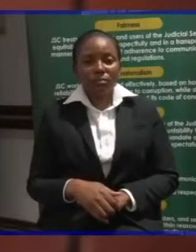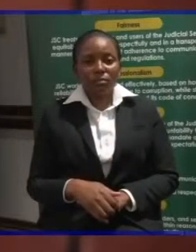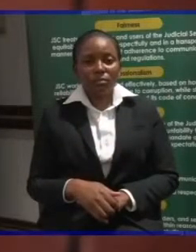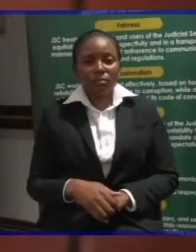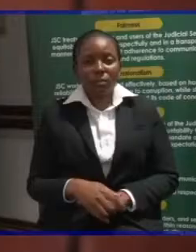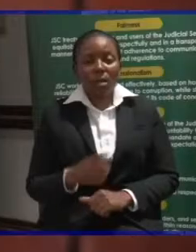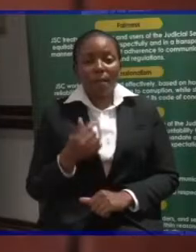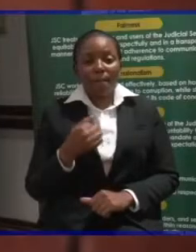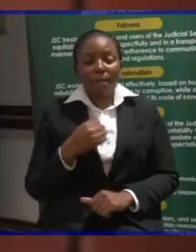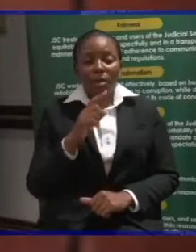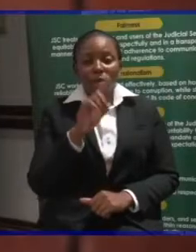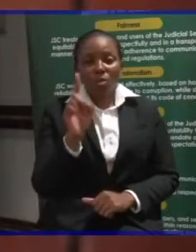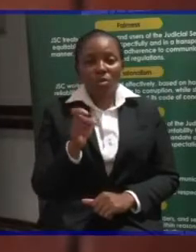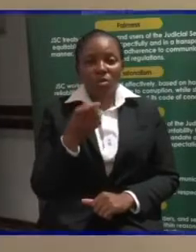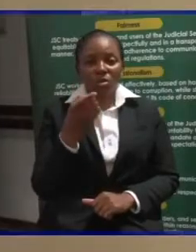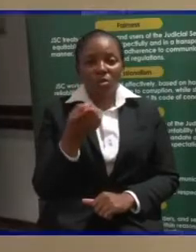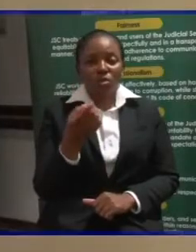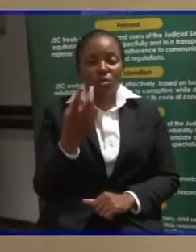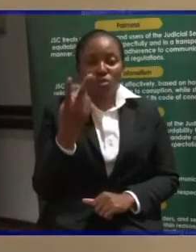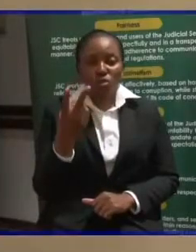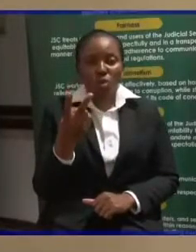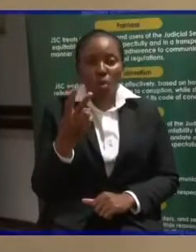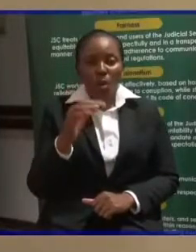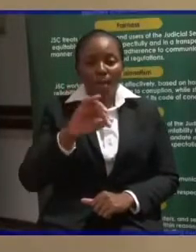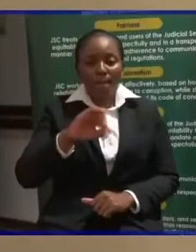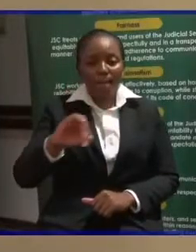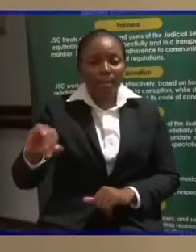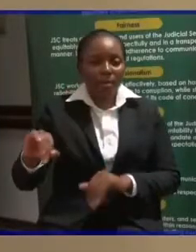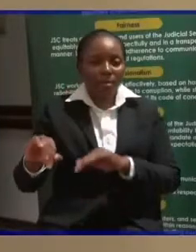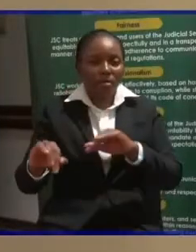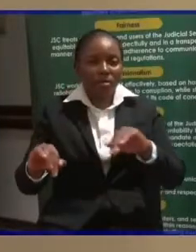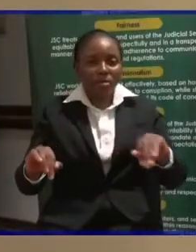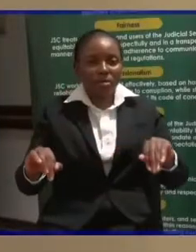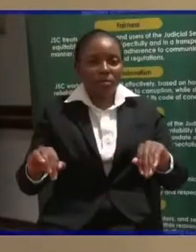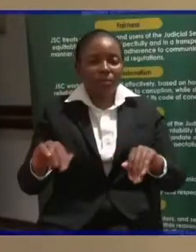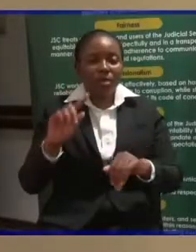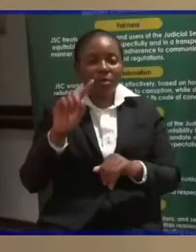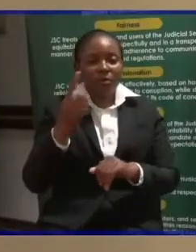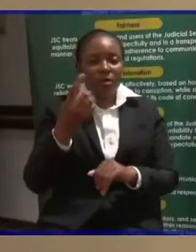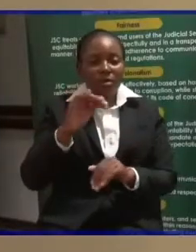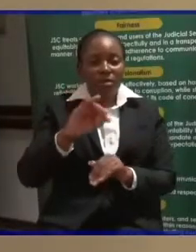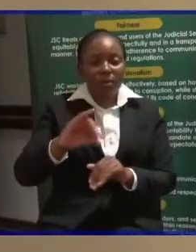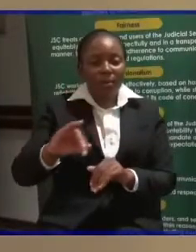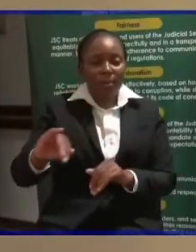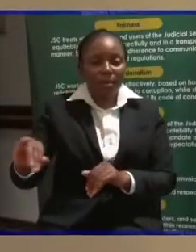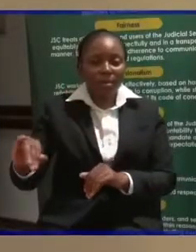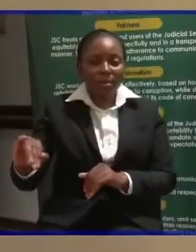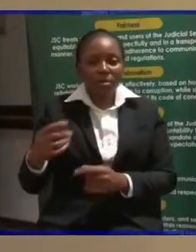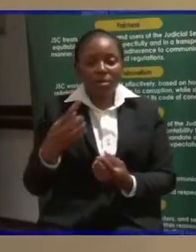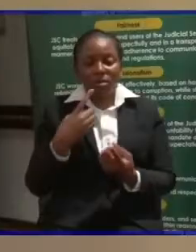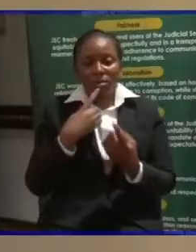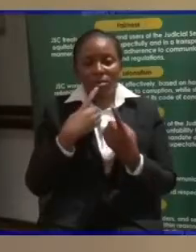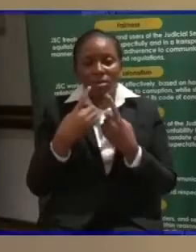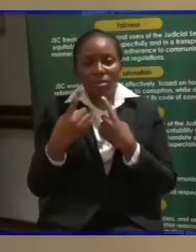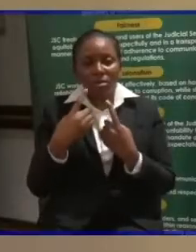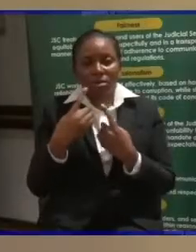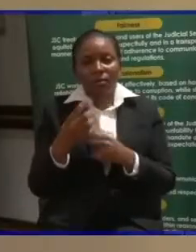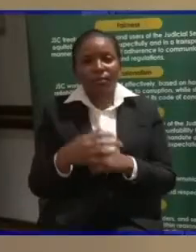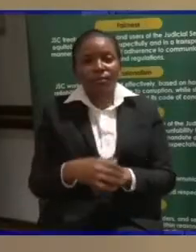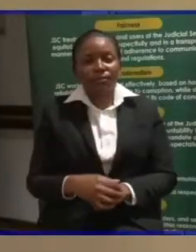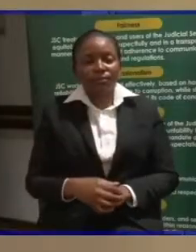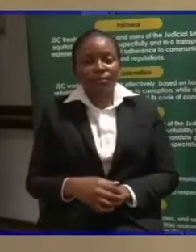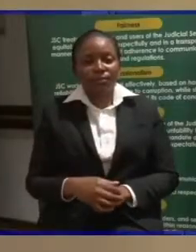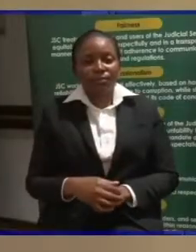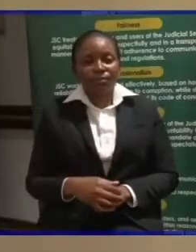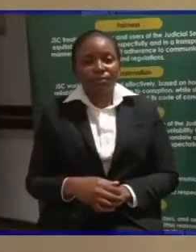My question to you comes in two parts, and the first part goes as follows.